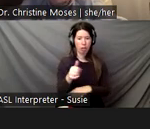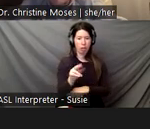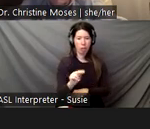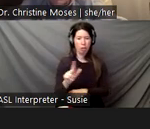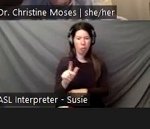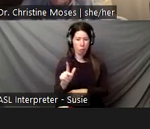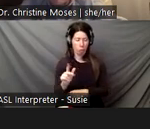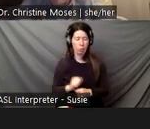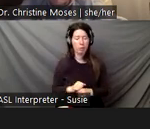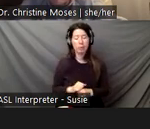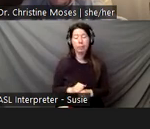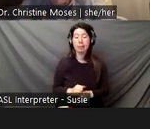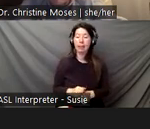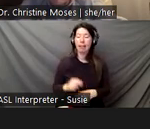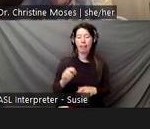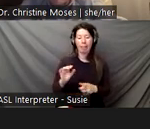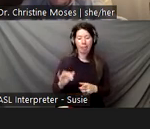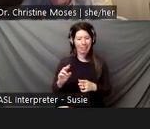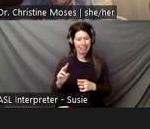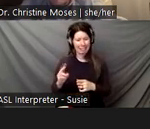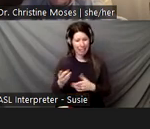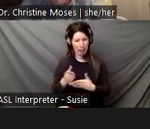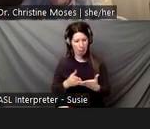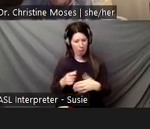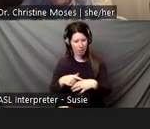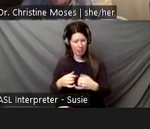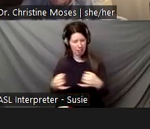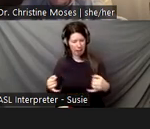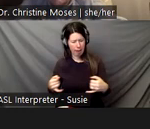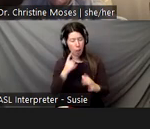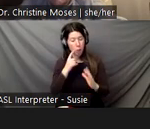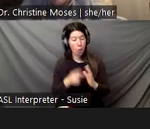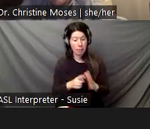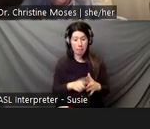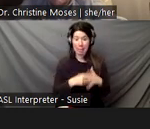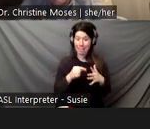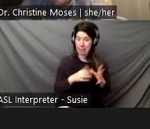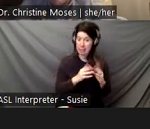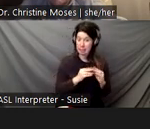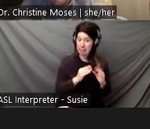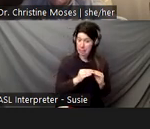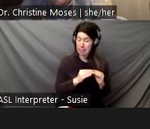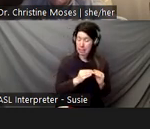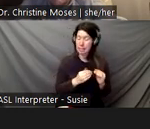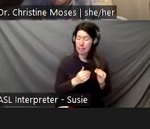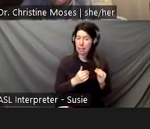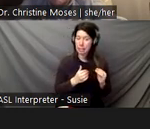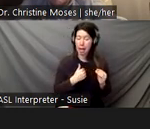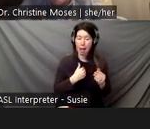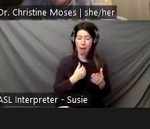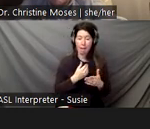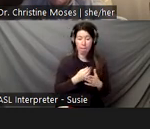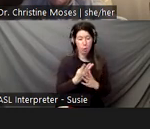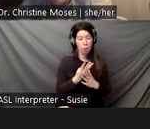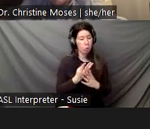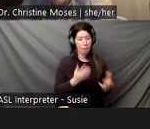second timeframe is how you may have noticed that at the beginning of this meeting, there were a few proposed changes